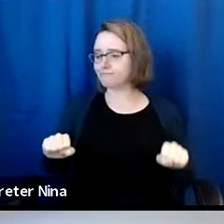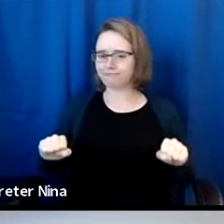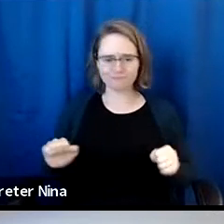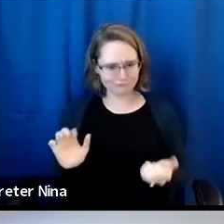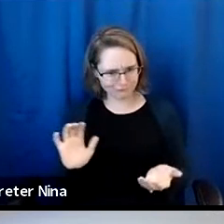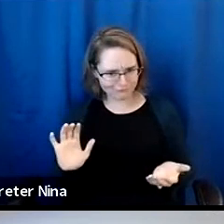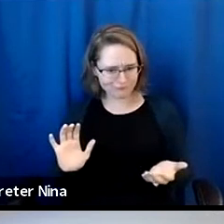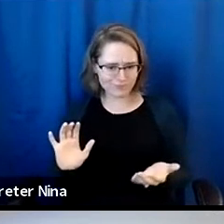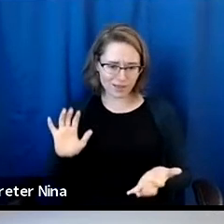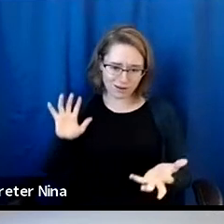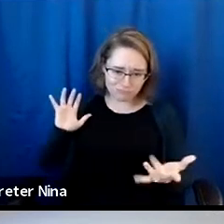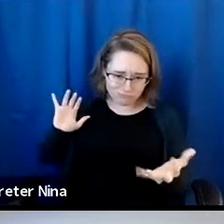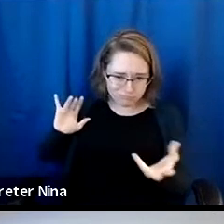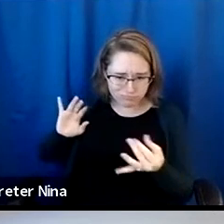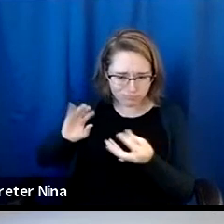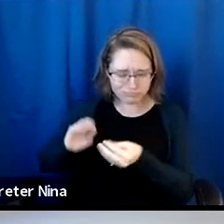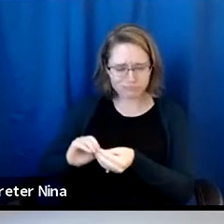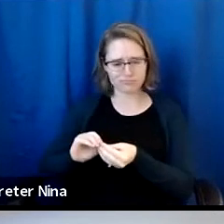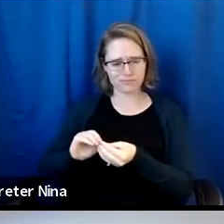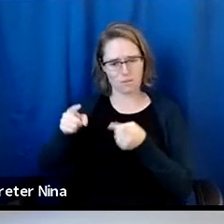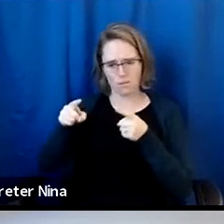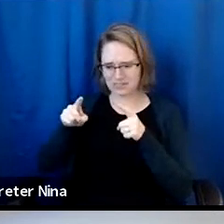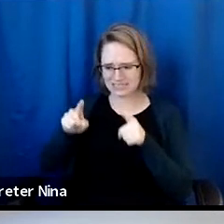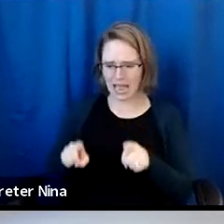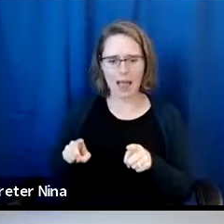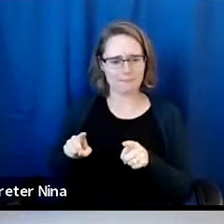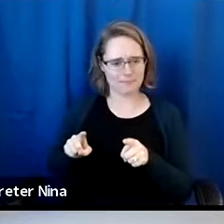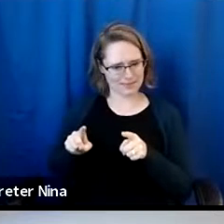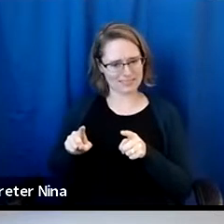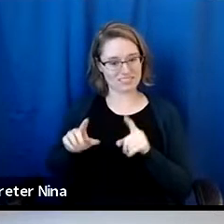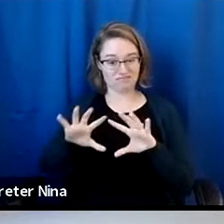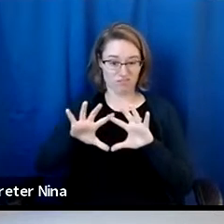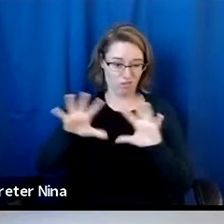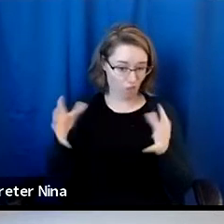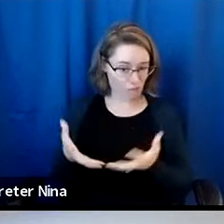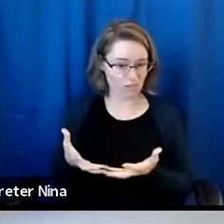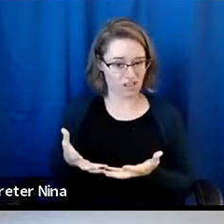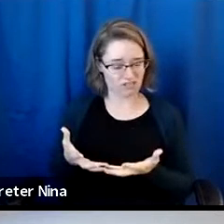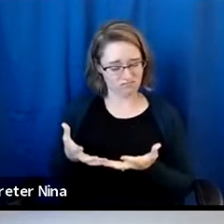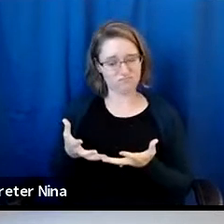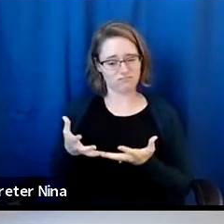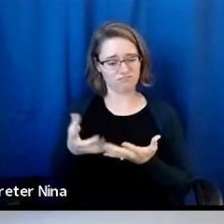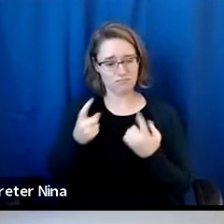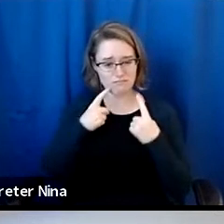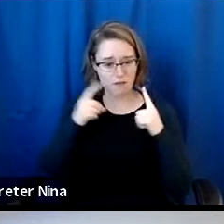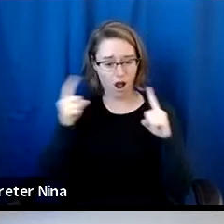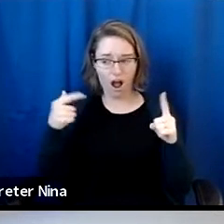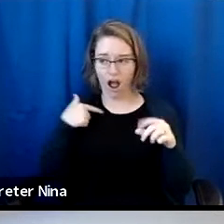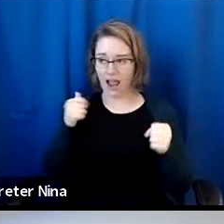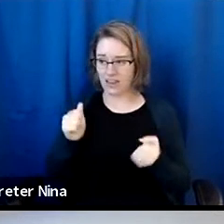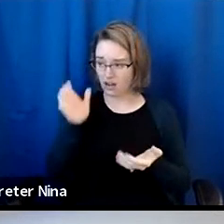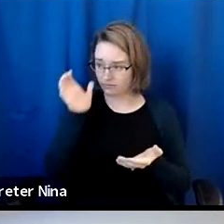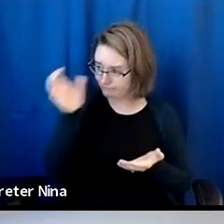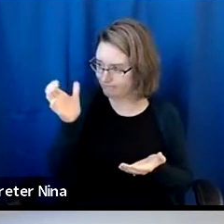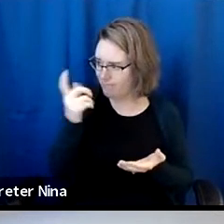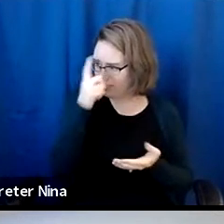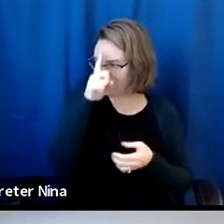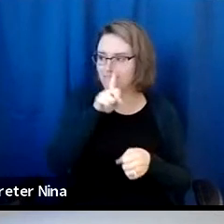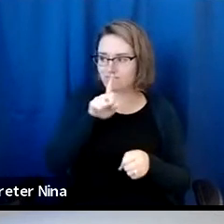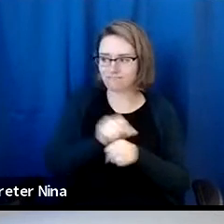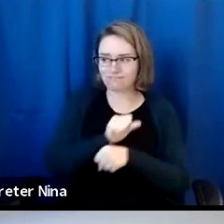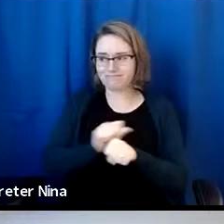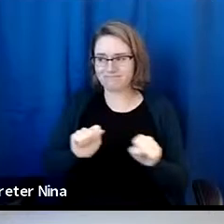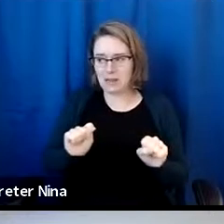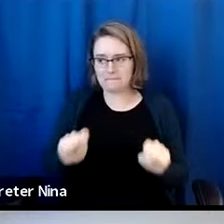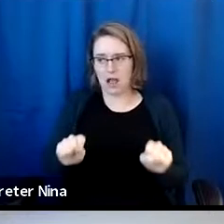a long lineage of things that have happened and transpired more globally that have allowed me to even think and conceive that this is possible. But